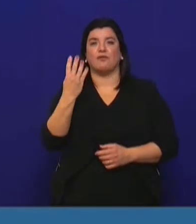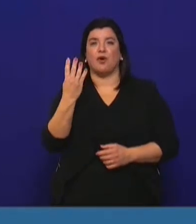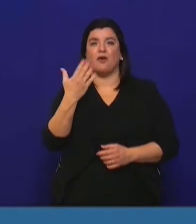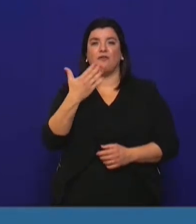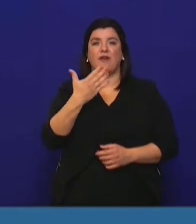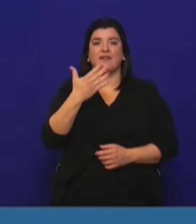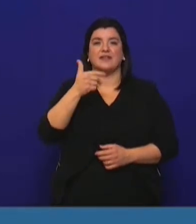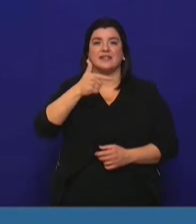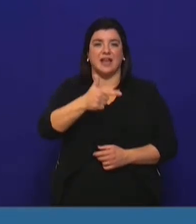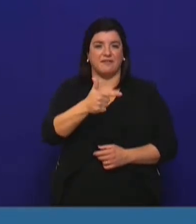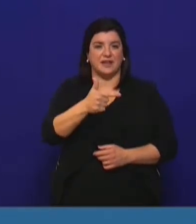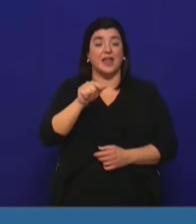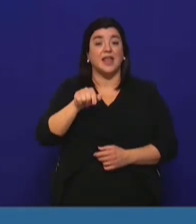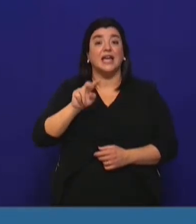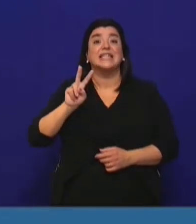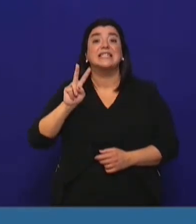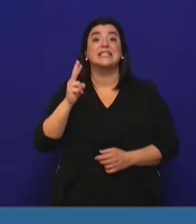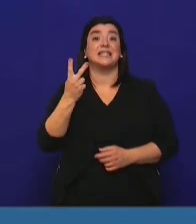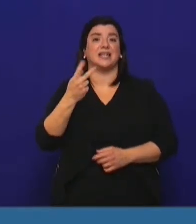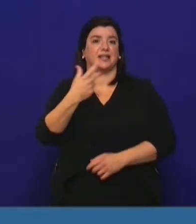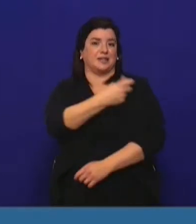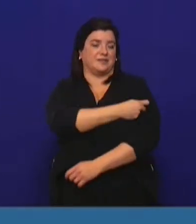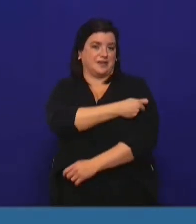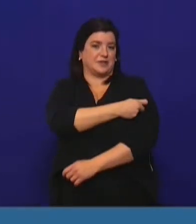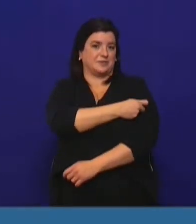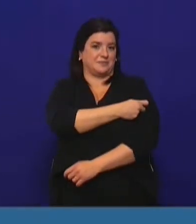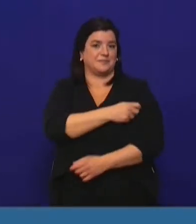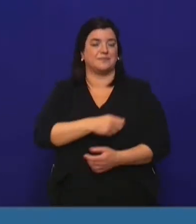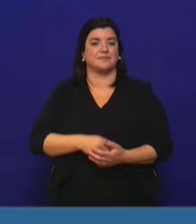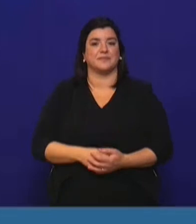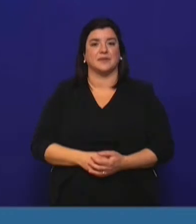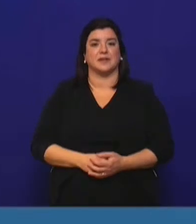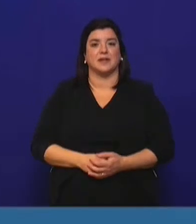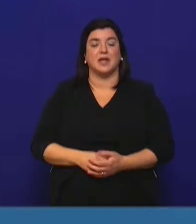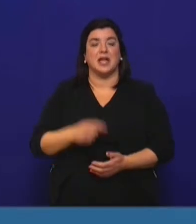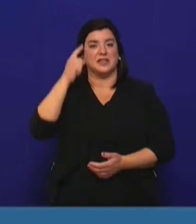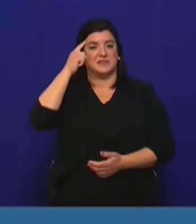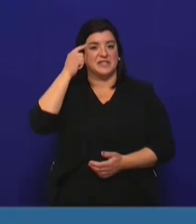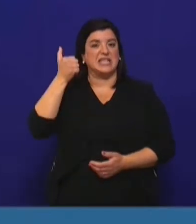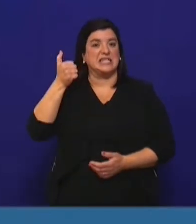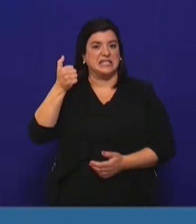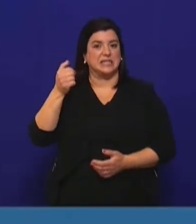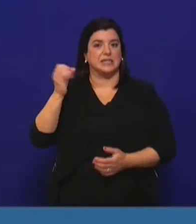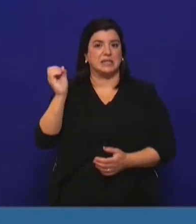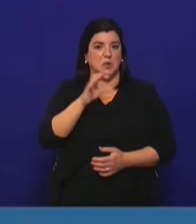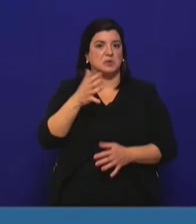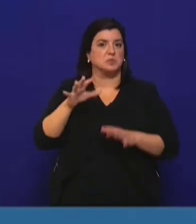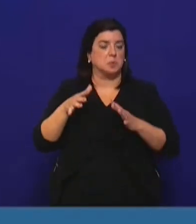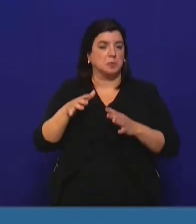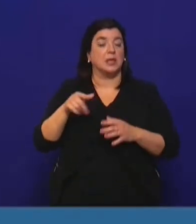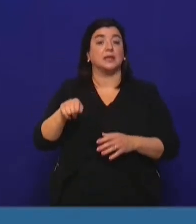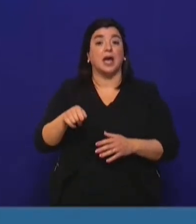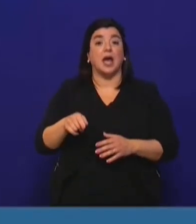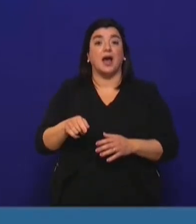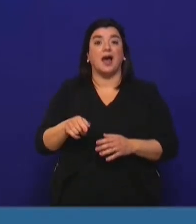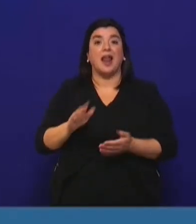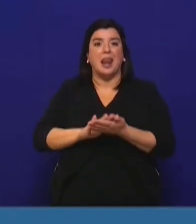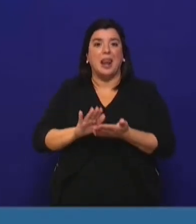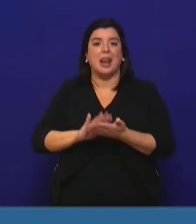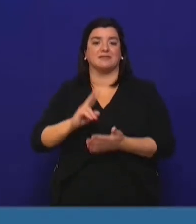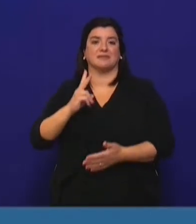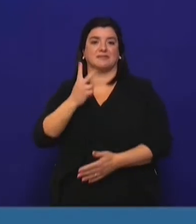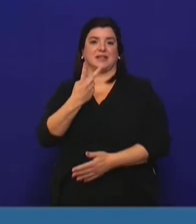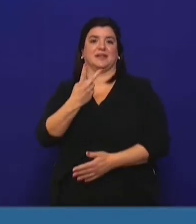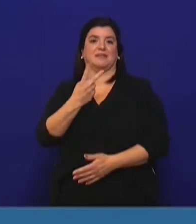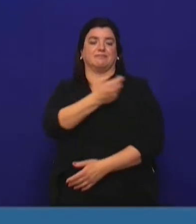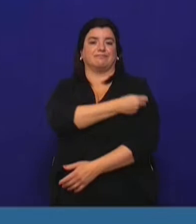6,457 li kienu is-second dose, ġifieri għandna dan l-ammont ta' nies li diġà ħadu it-tieni doża. Dan huwa proċess